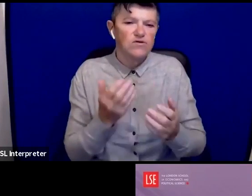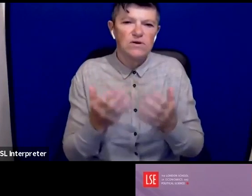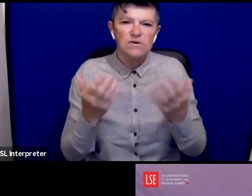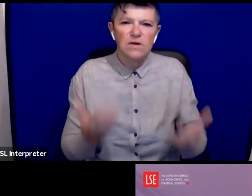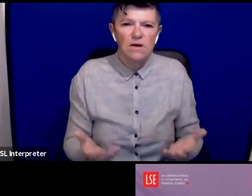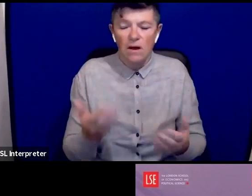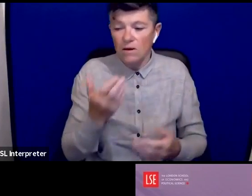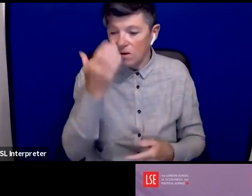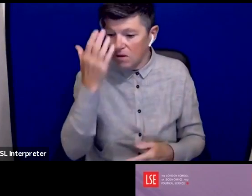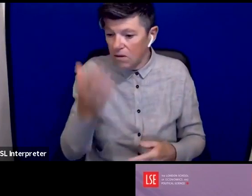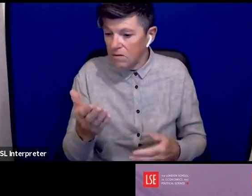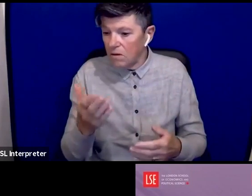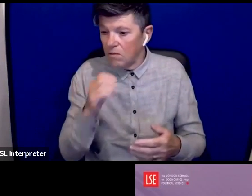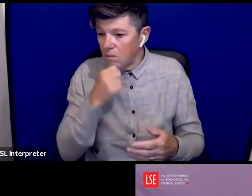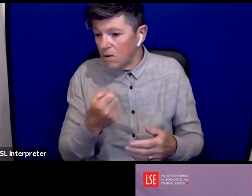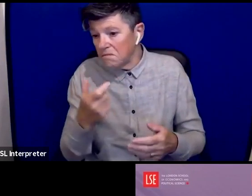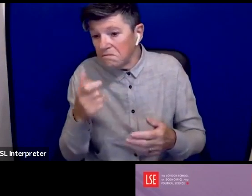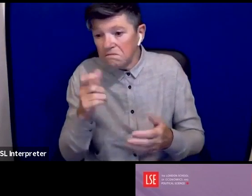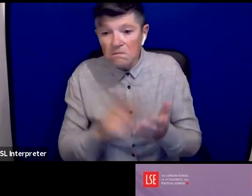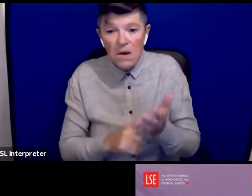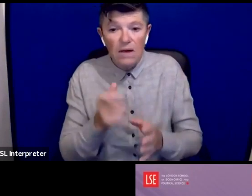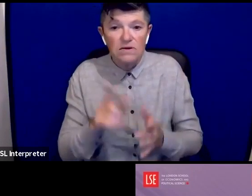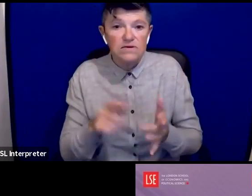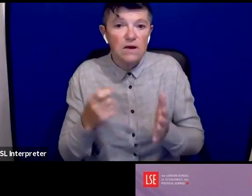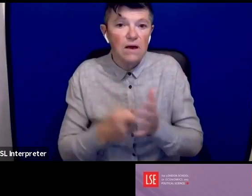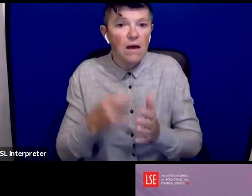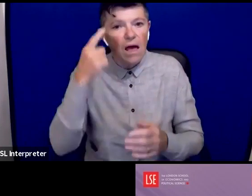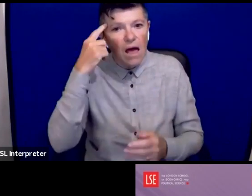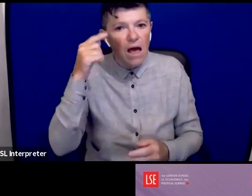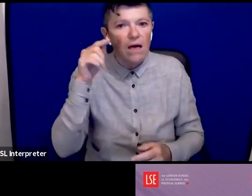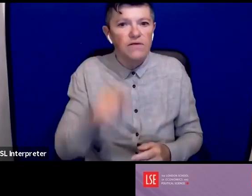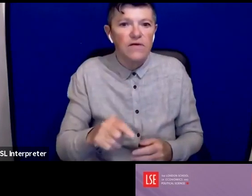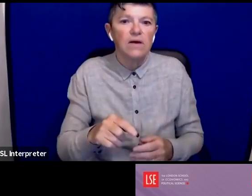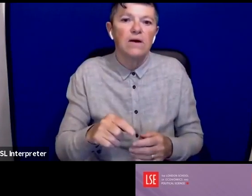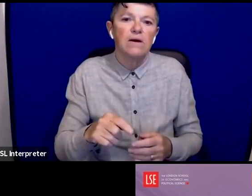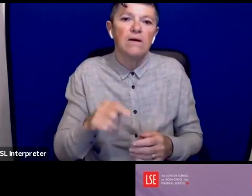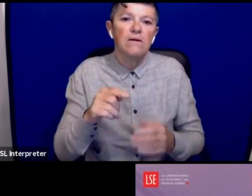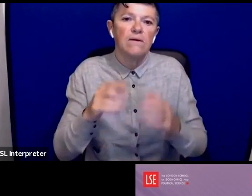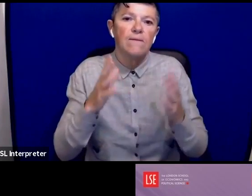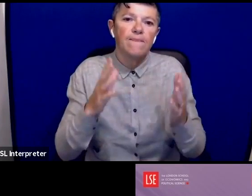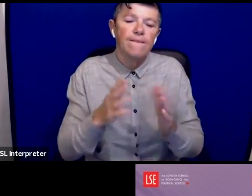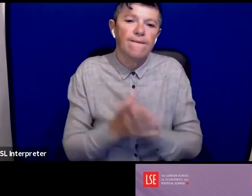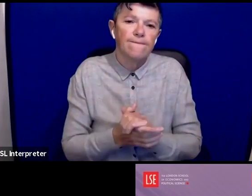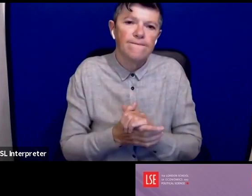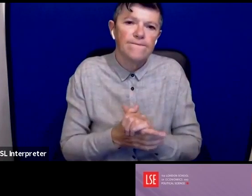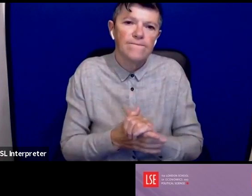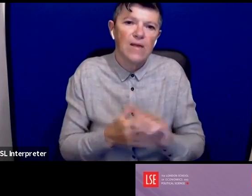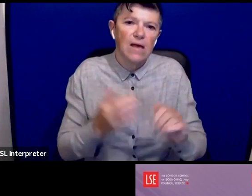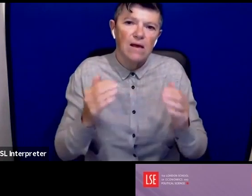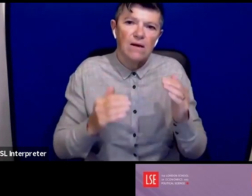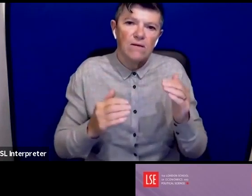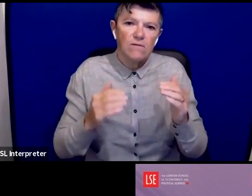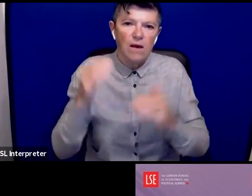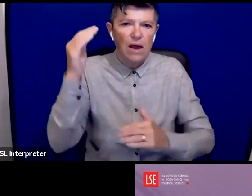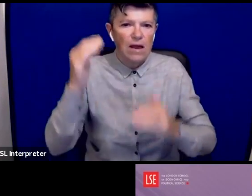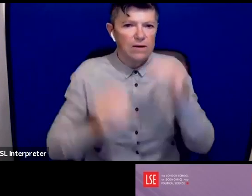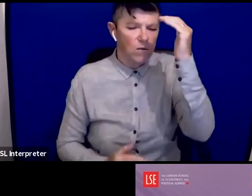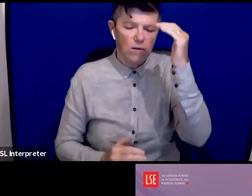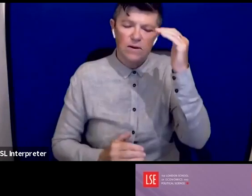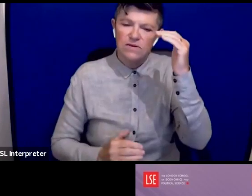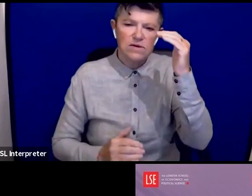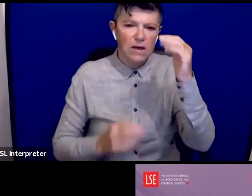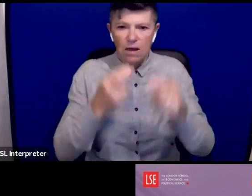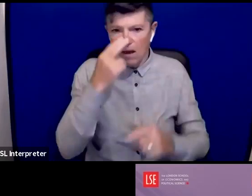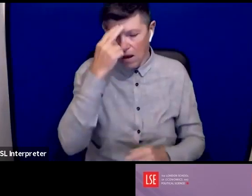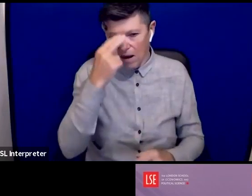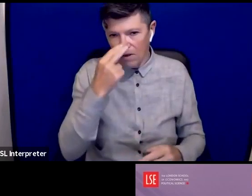to be addressed also in LSELACIR, I think that at the root of the very high and persistent inequality in Latin America lie